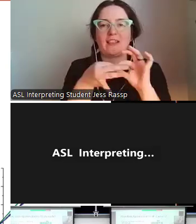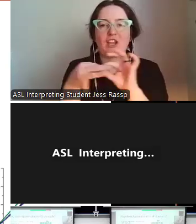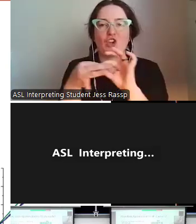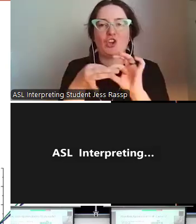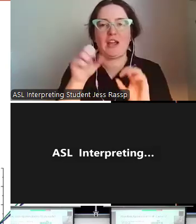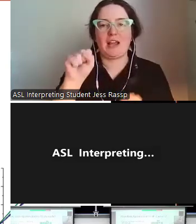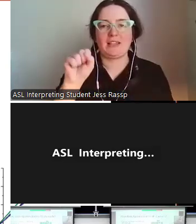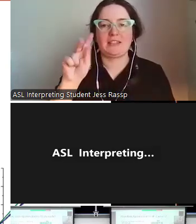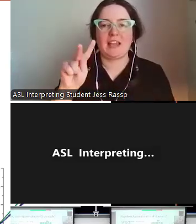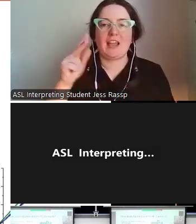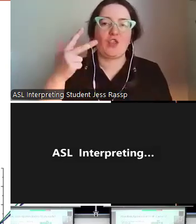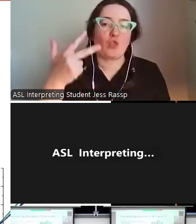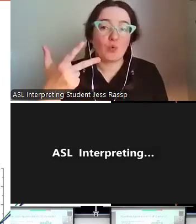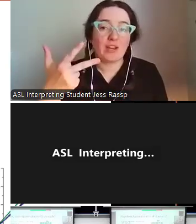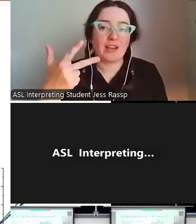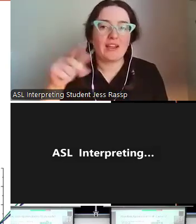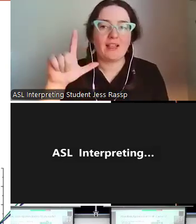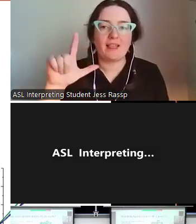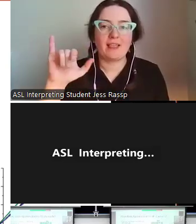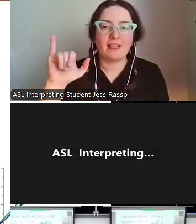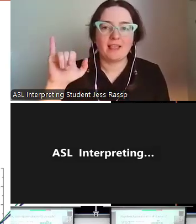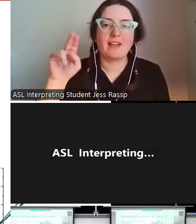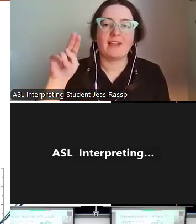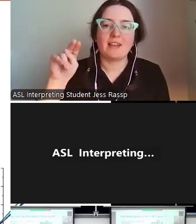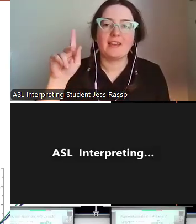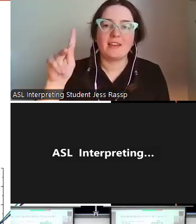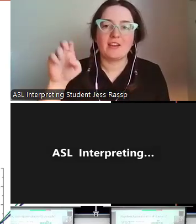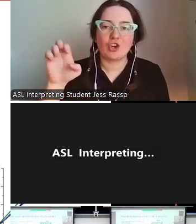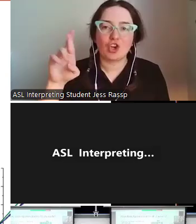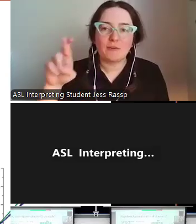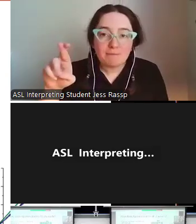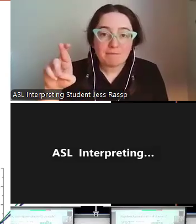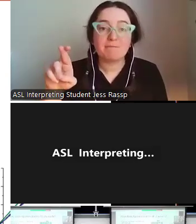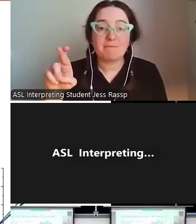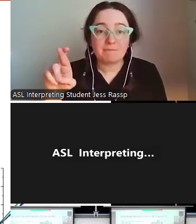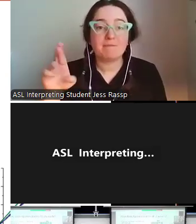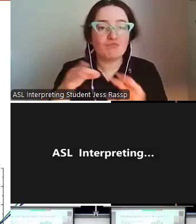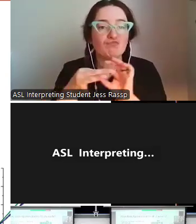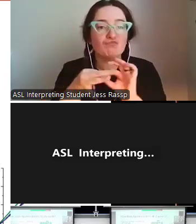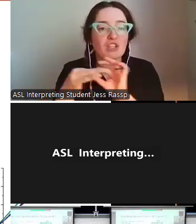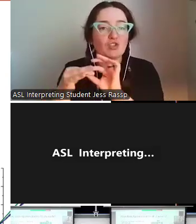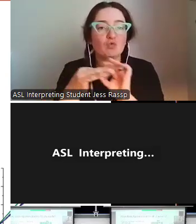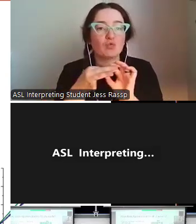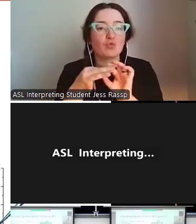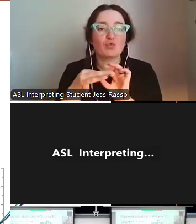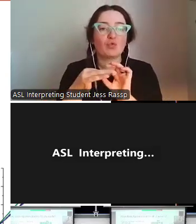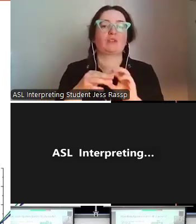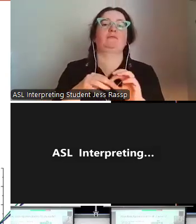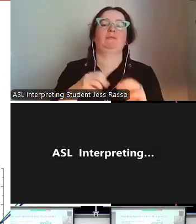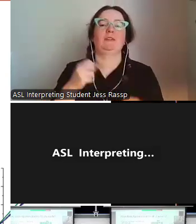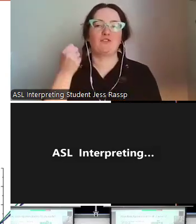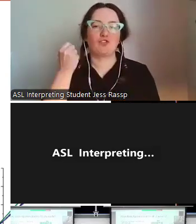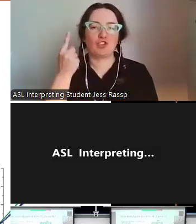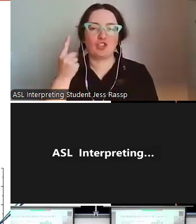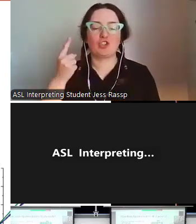3 and 4, those subunits that we talked about before. Here is the loop that creates the pore. All right, they